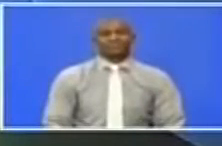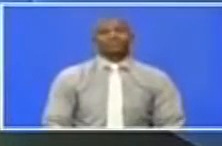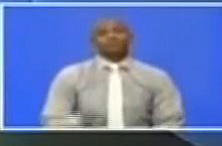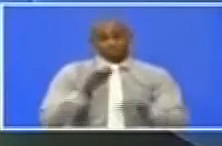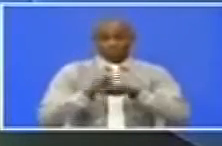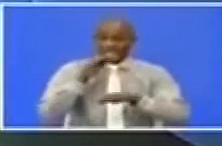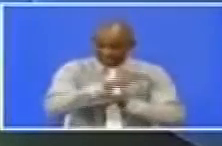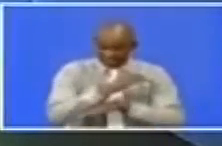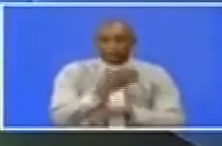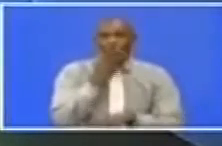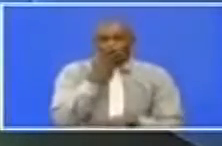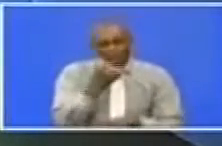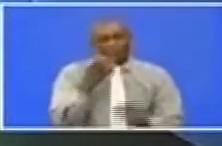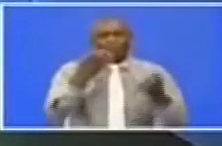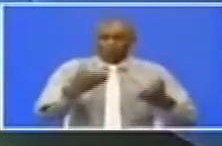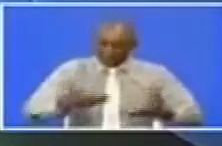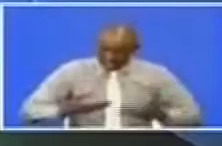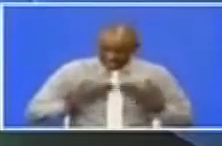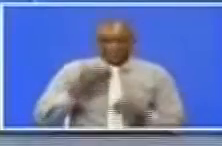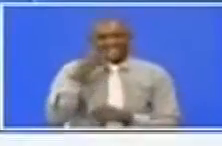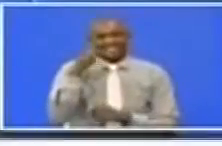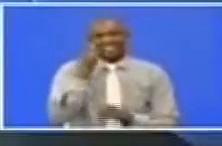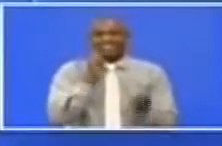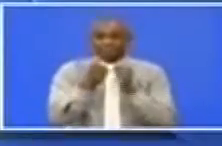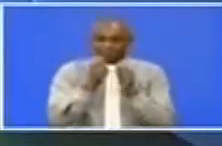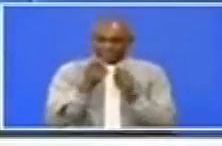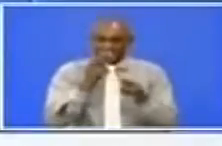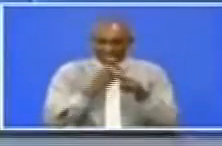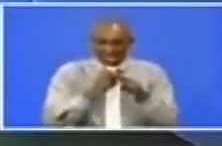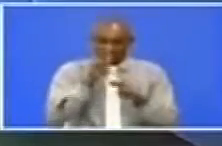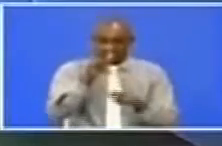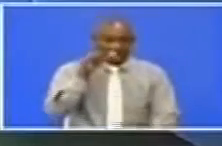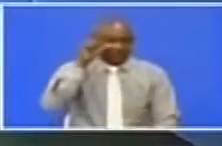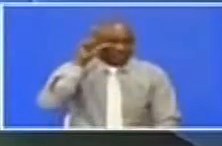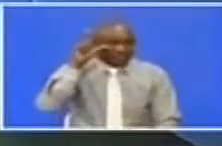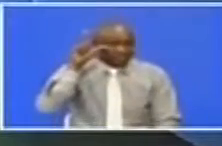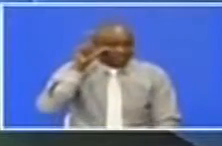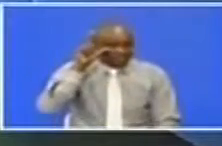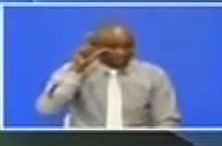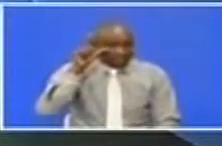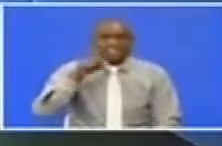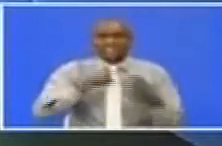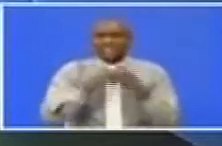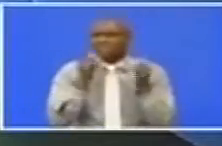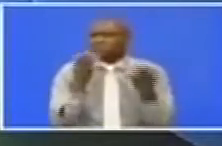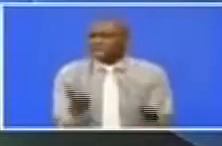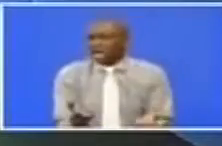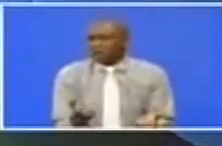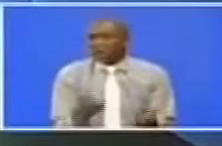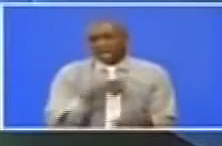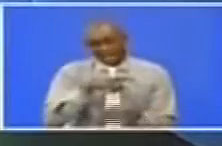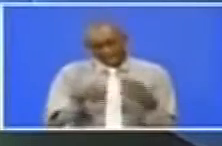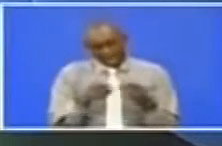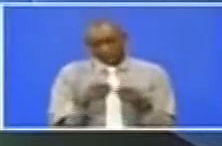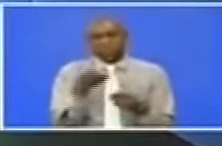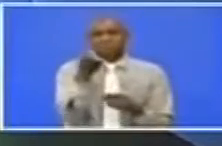Well, a very good evening and a warm welcome to tonight's edition of KTN Sports. My name is Lynn Washira. We kick off the bulletin in matters